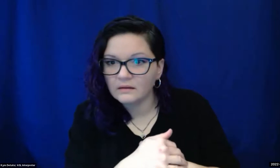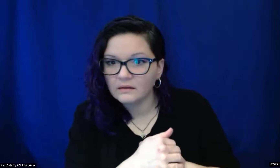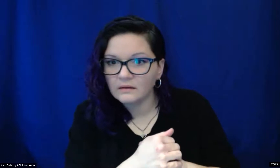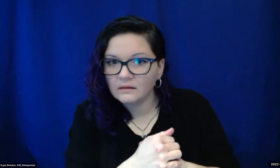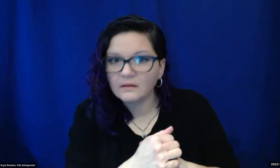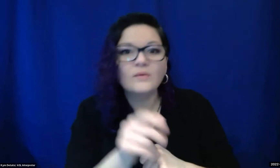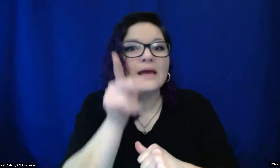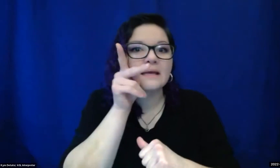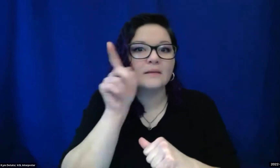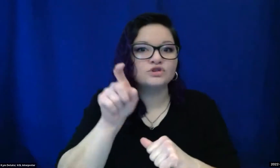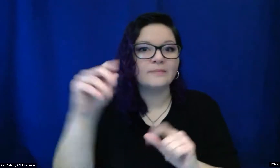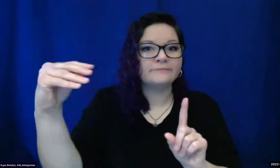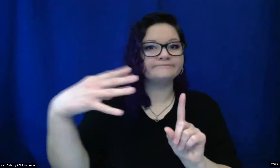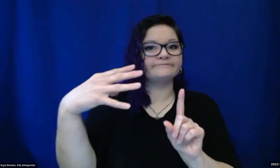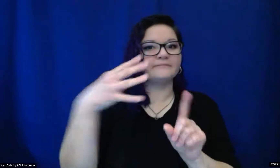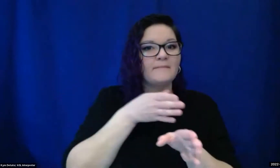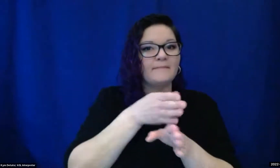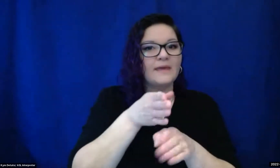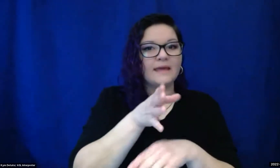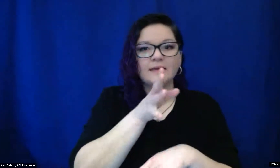Kim should be spotlighted as the main speaker.